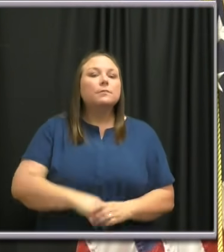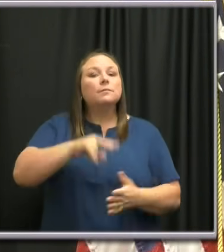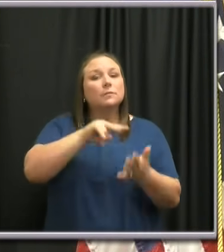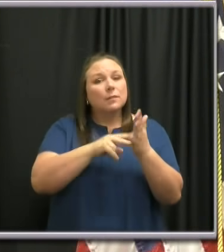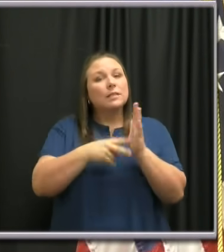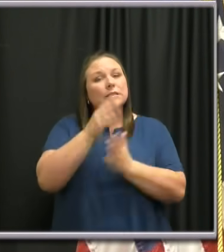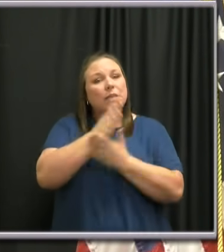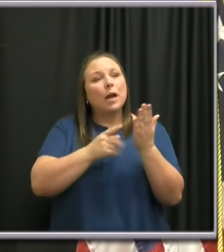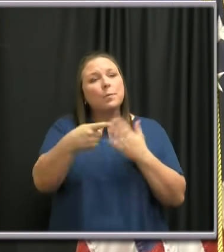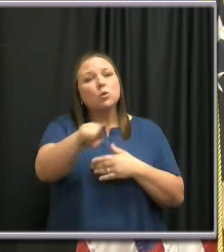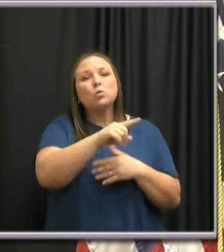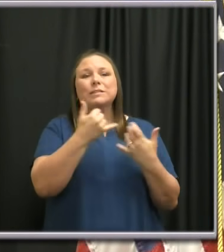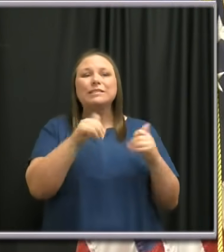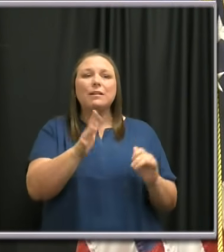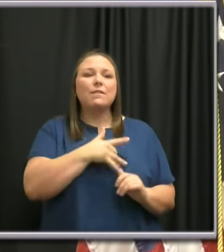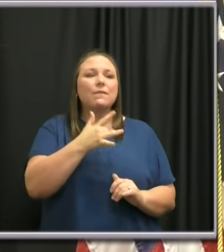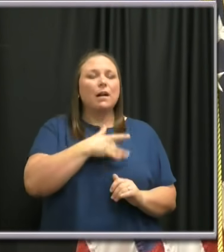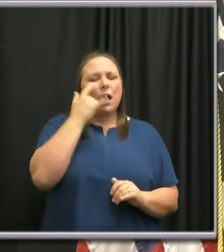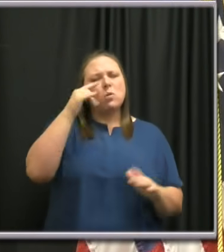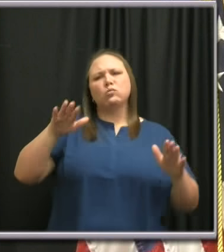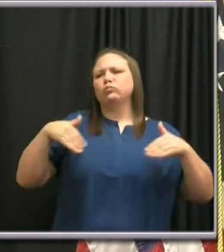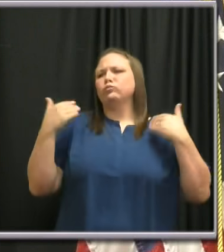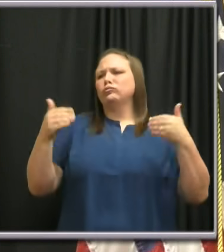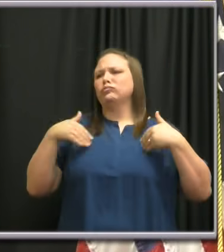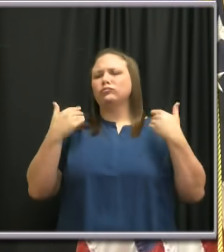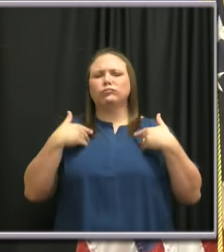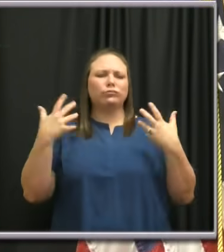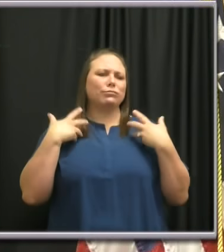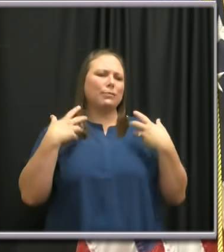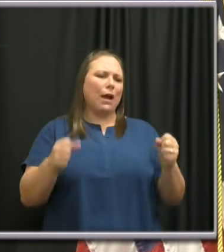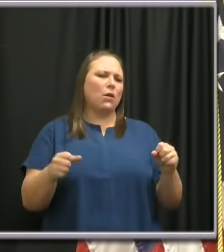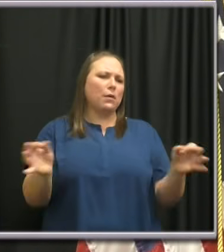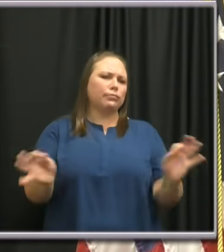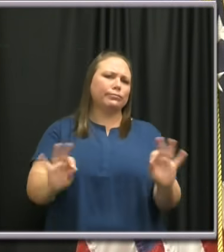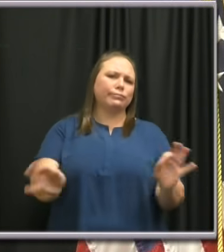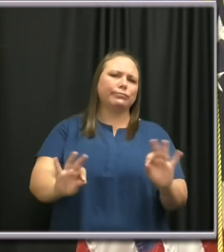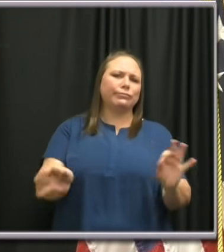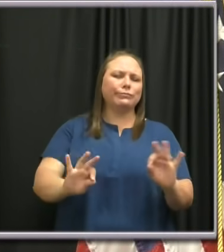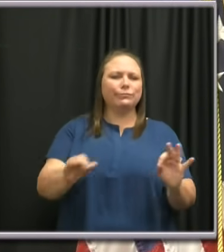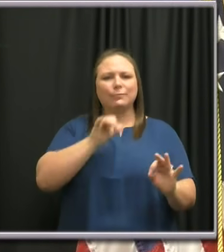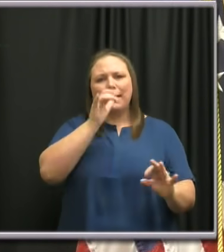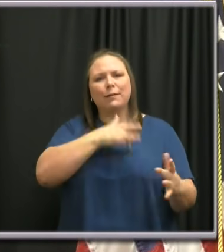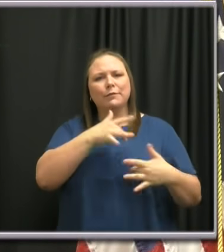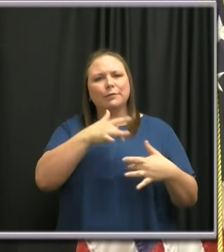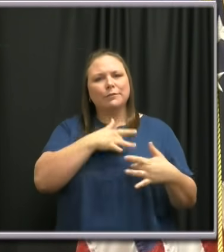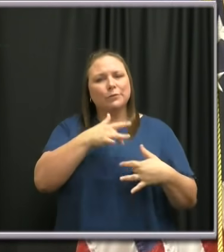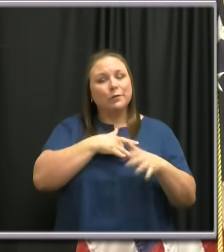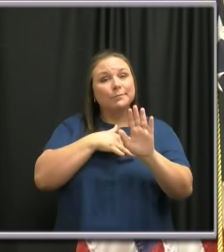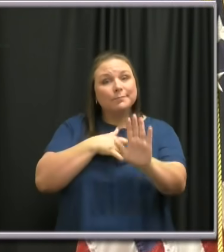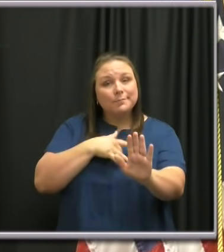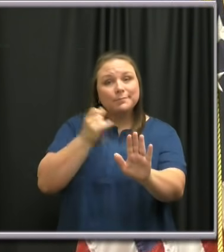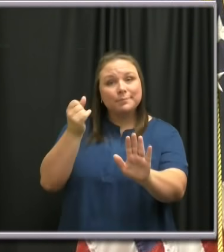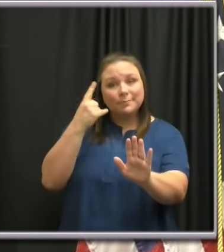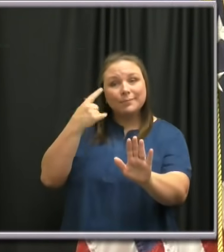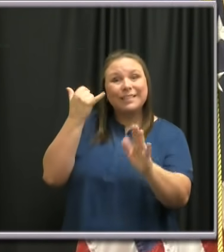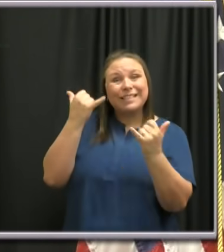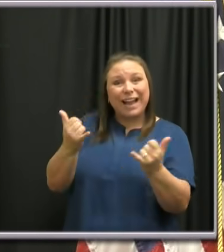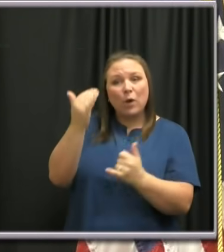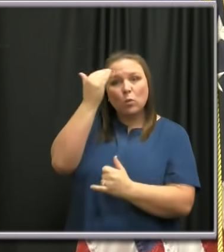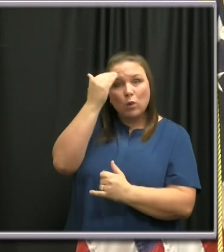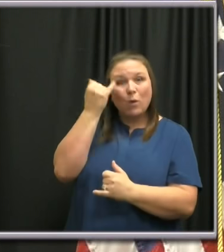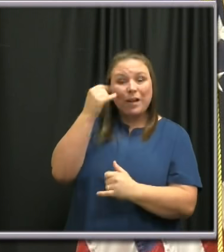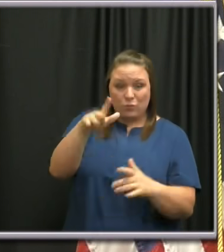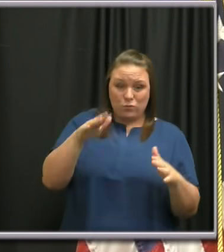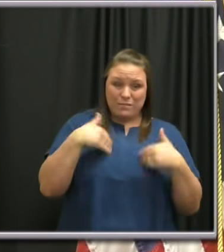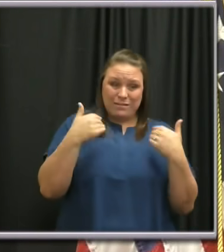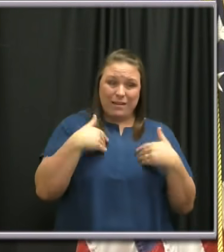also still seem to believe that if you're young and healthy, you shouldn't worry about the virus. Well, hello. We now know that if you're young